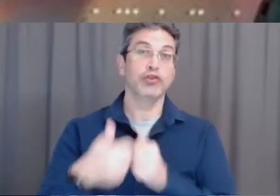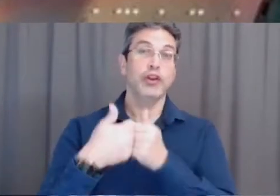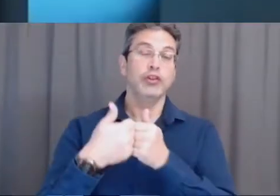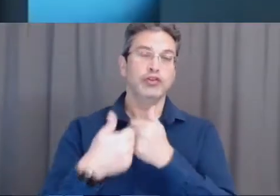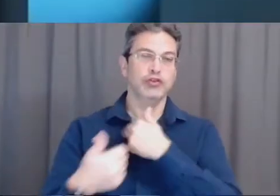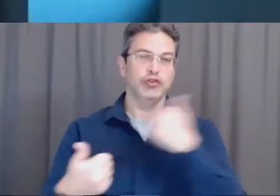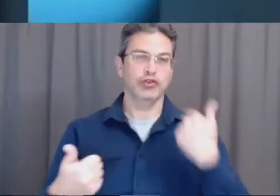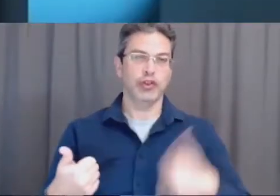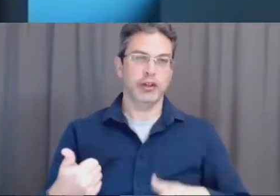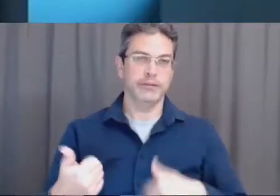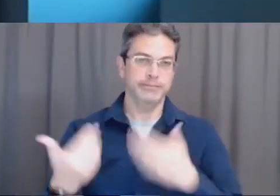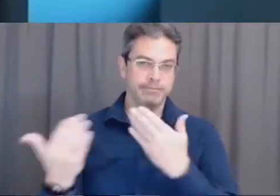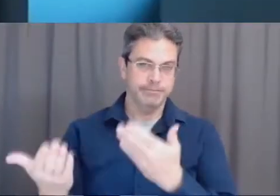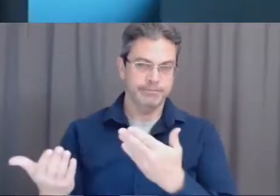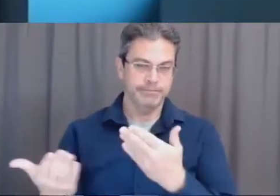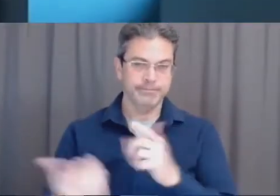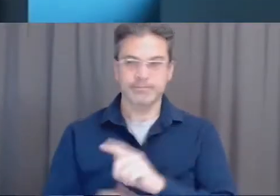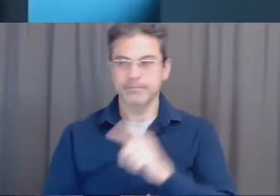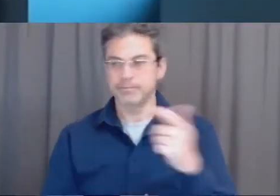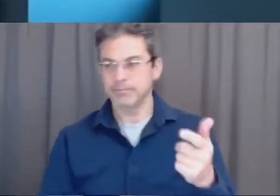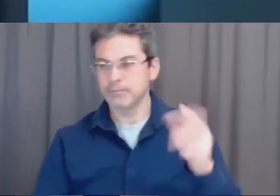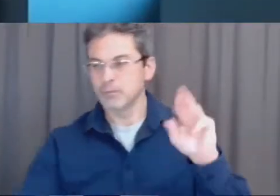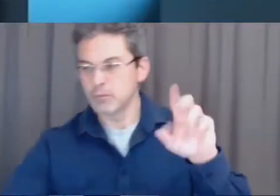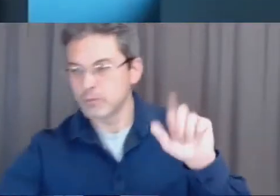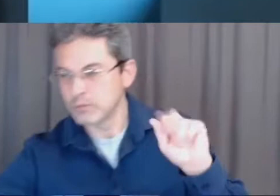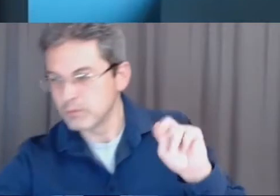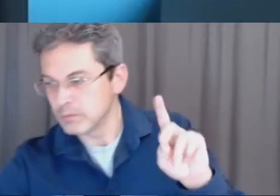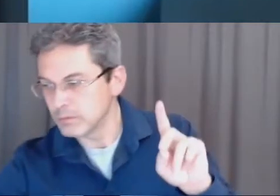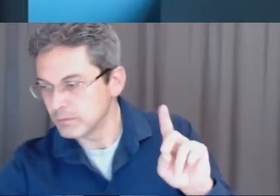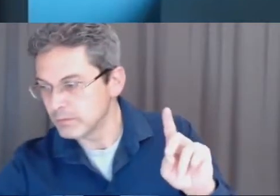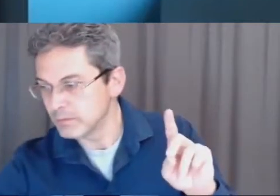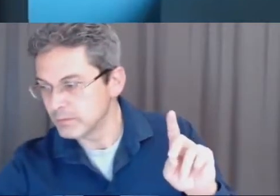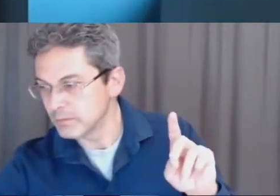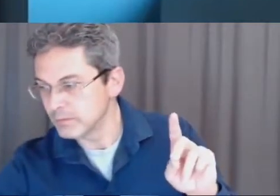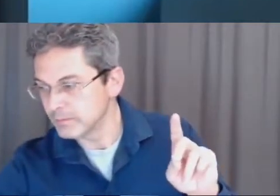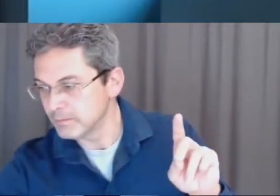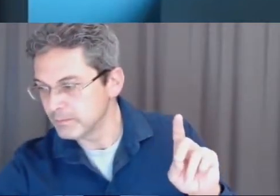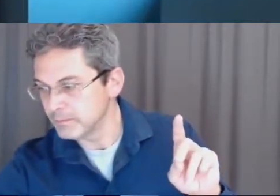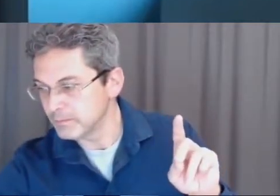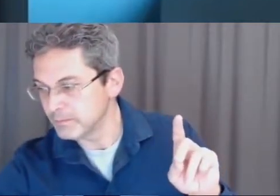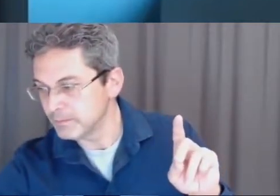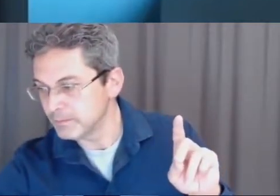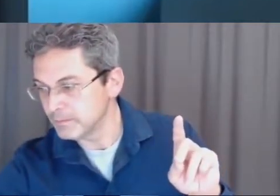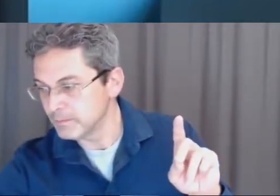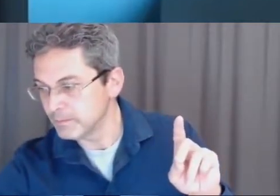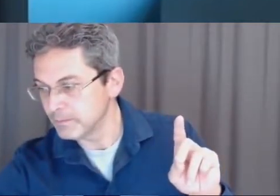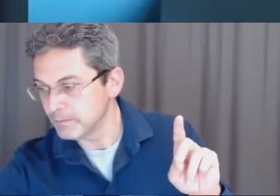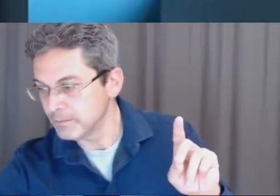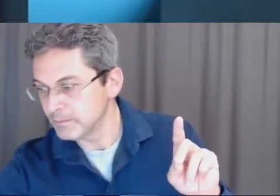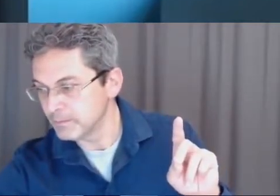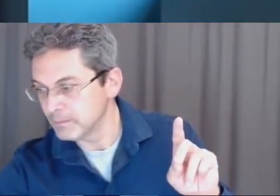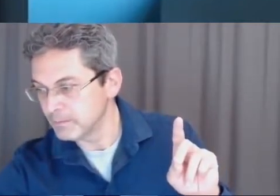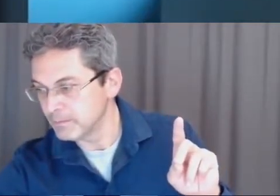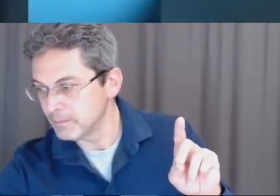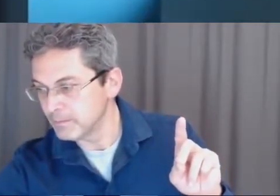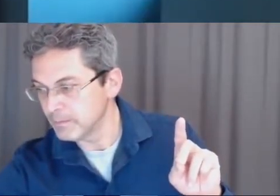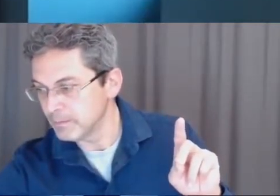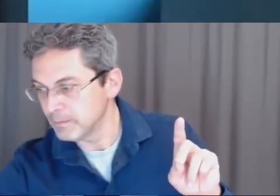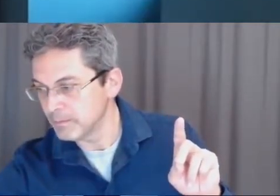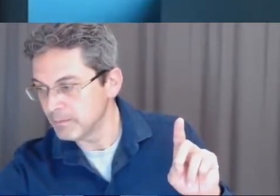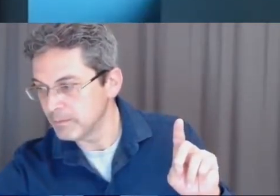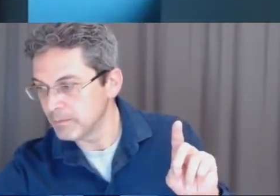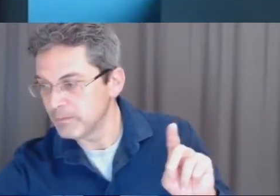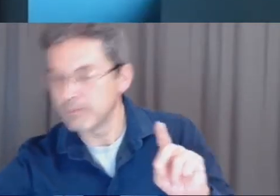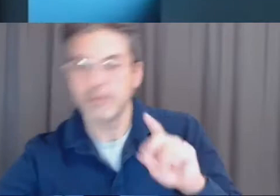Roland. Thanks, Steve. It's a real pleasure to participate in this conference. And there is so much